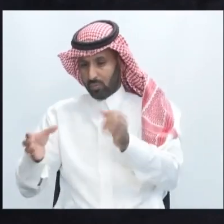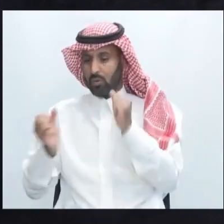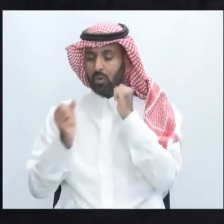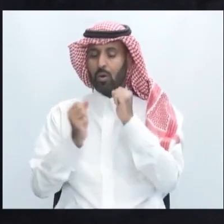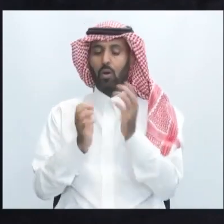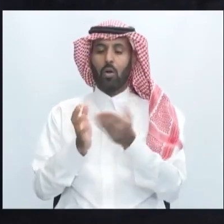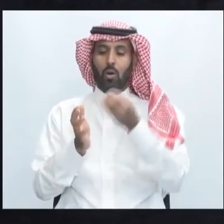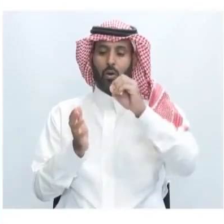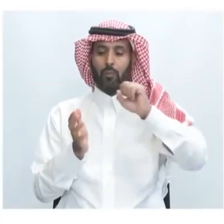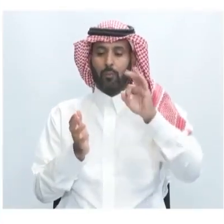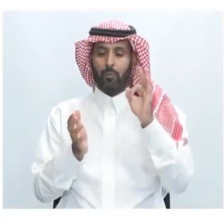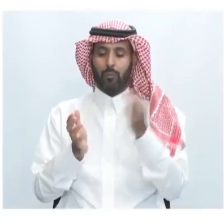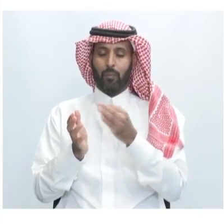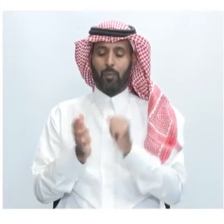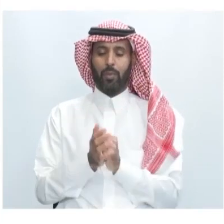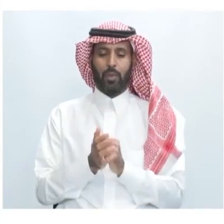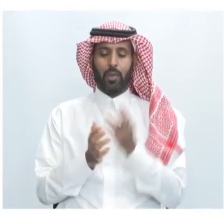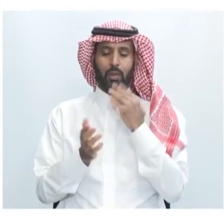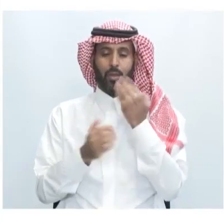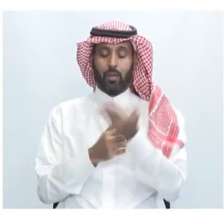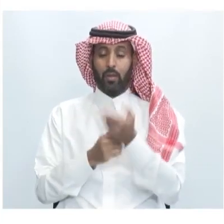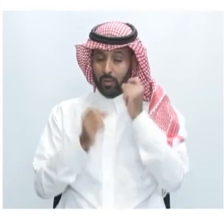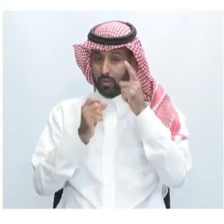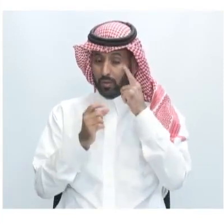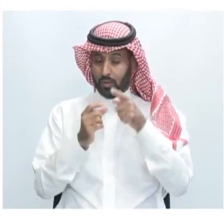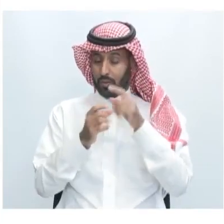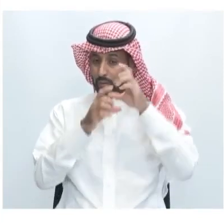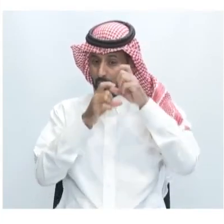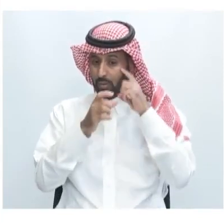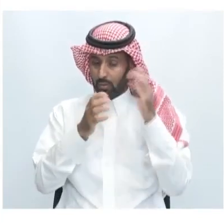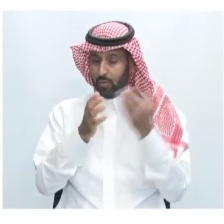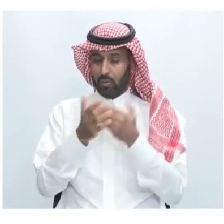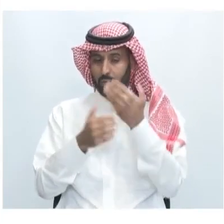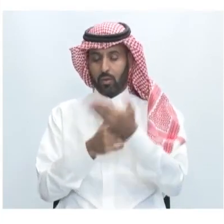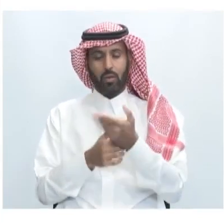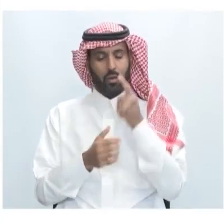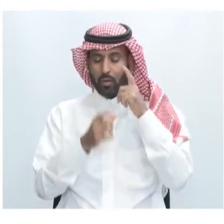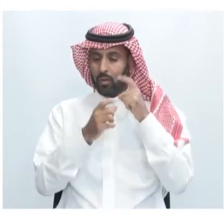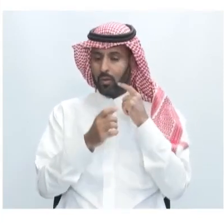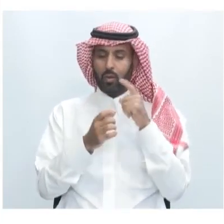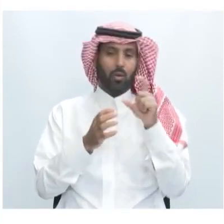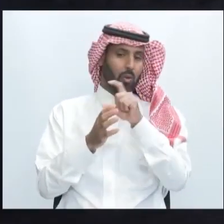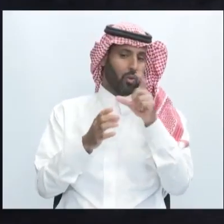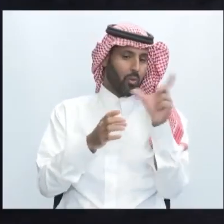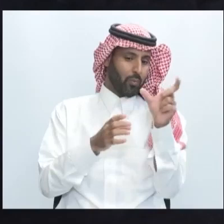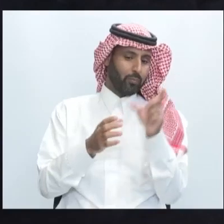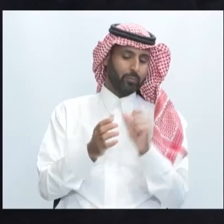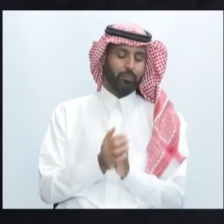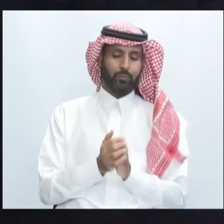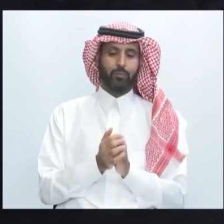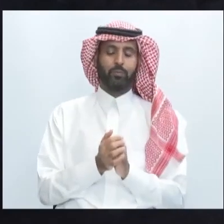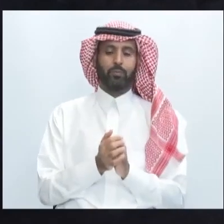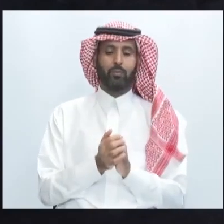an offload. So focus on the pictures and their captions, the words that are